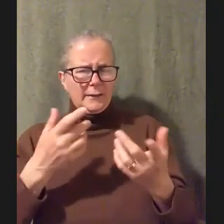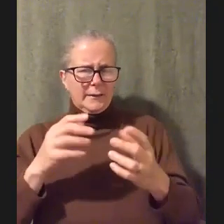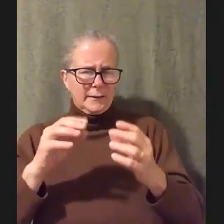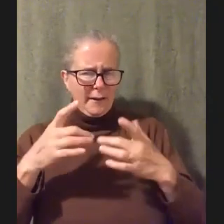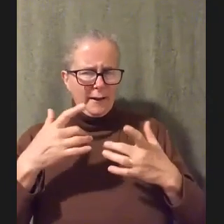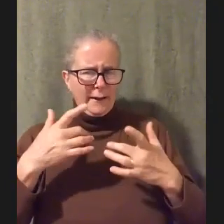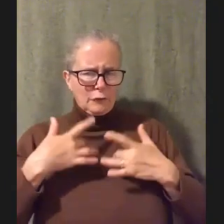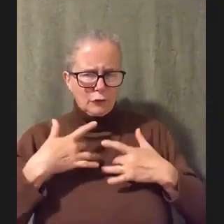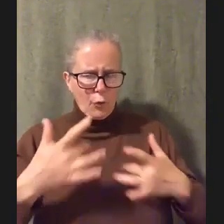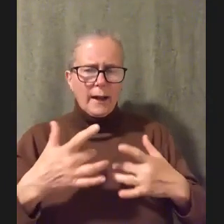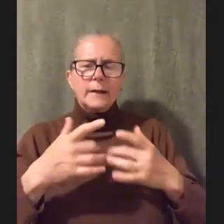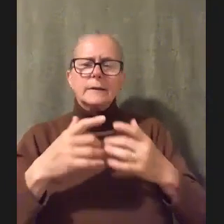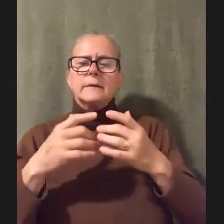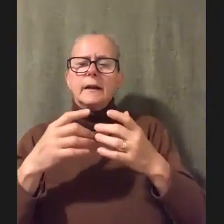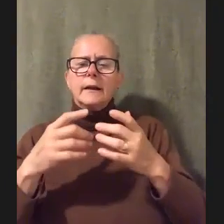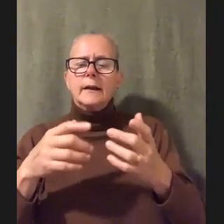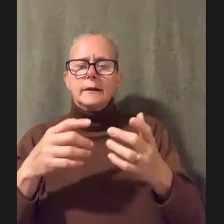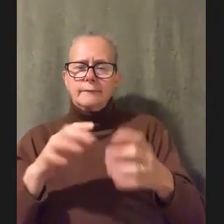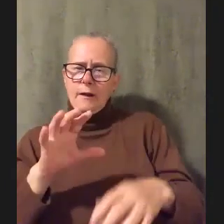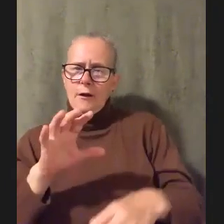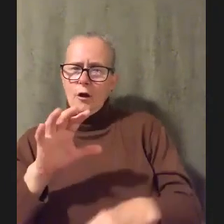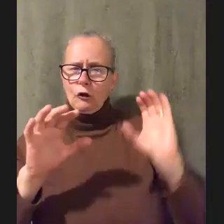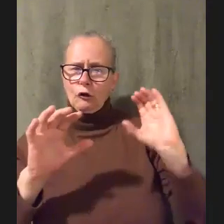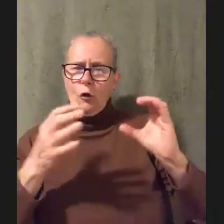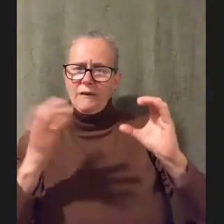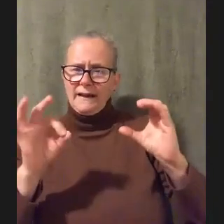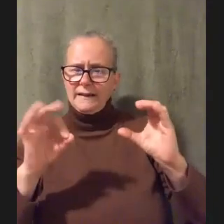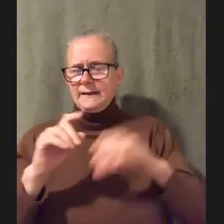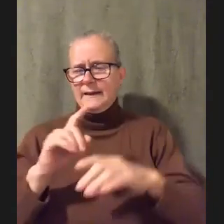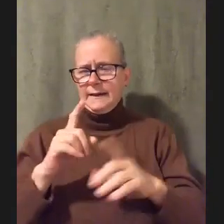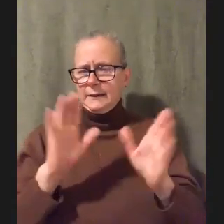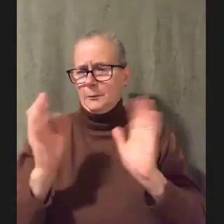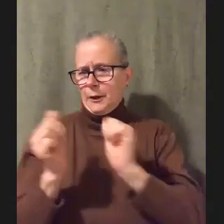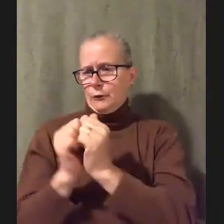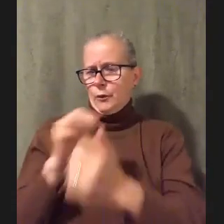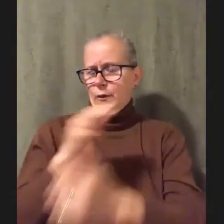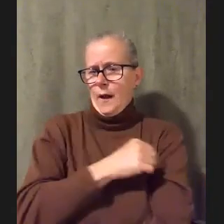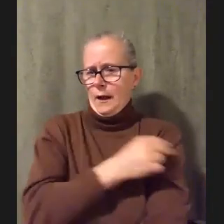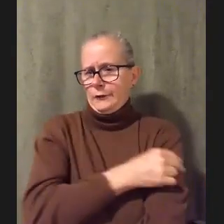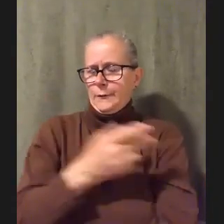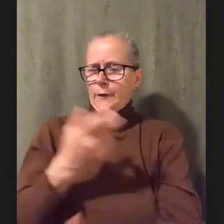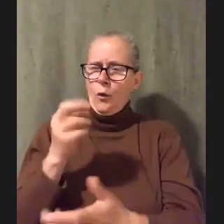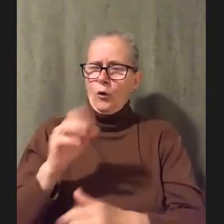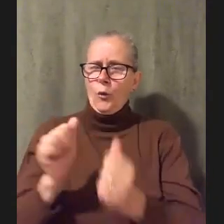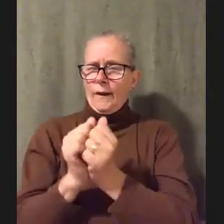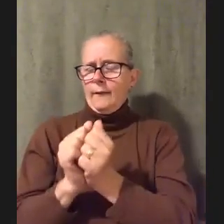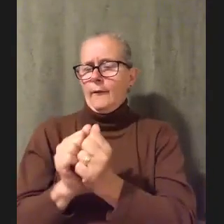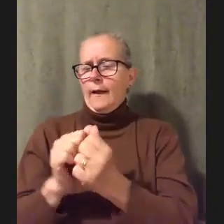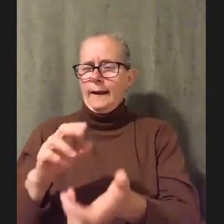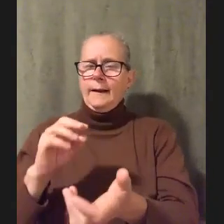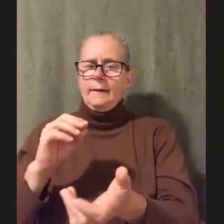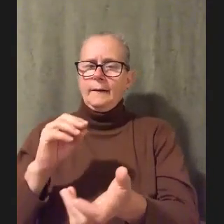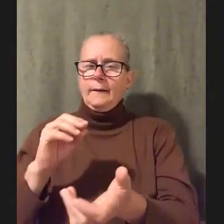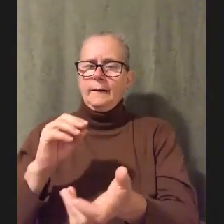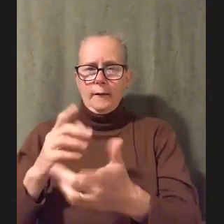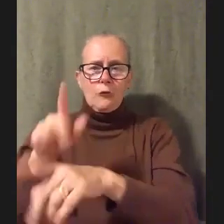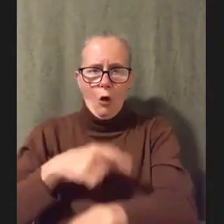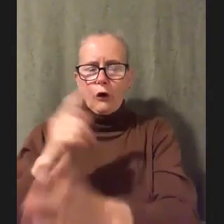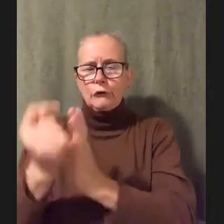people who have died of COVID-19 at home versus at a hospital or assisted living facility? Doctor?